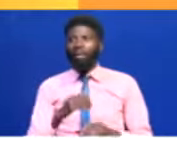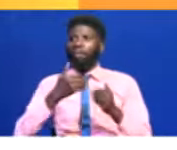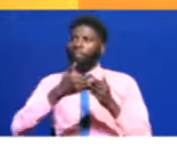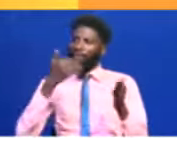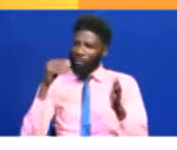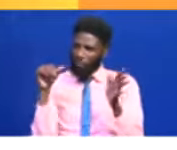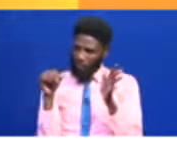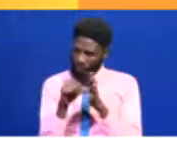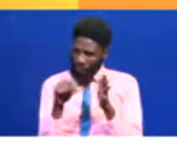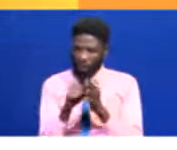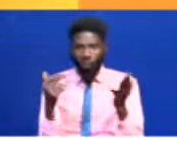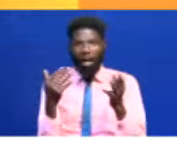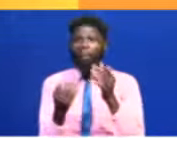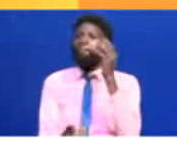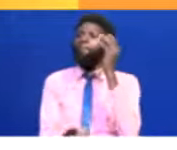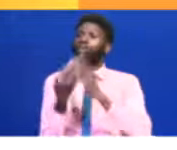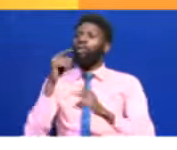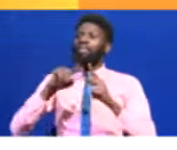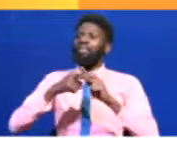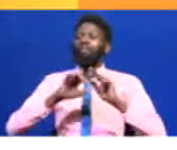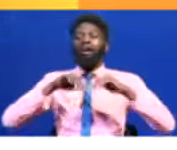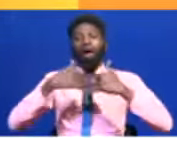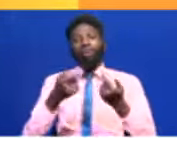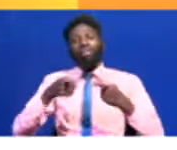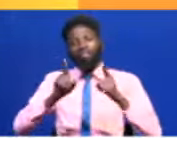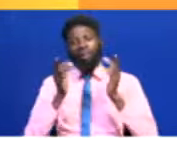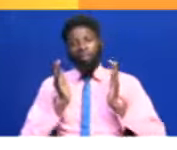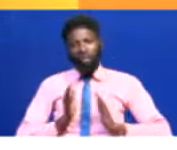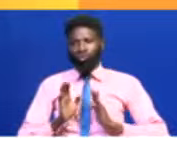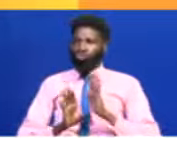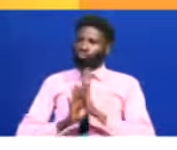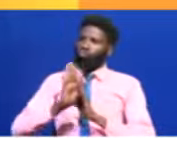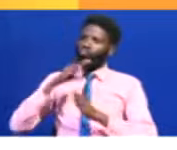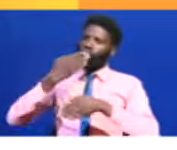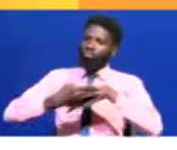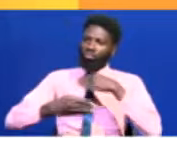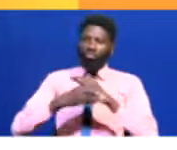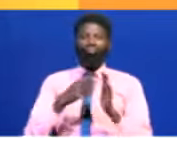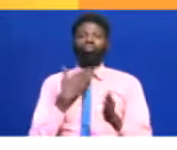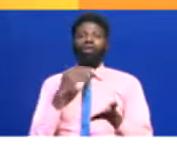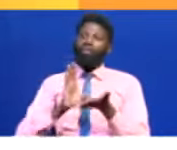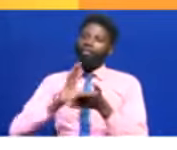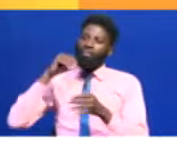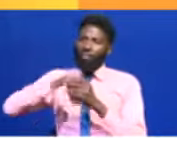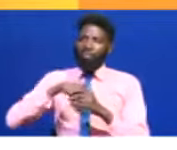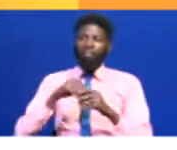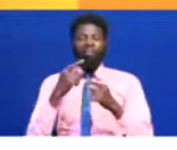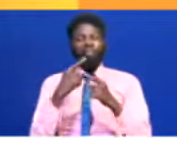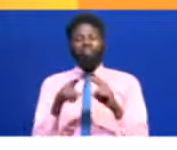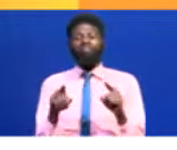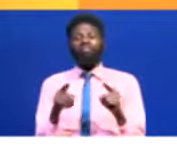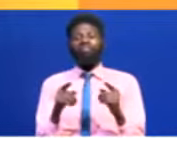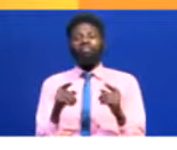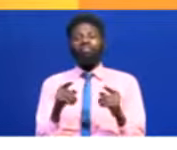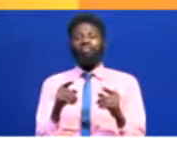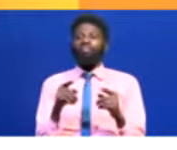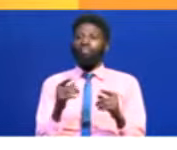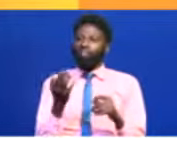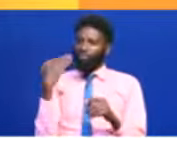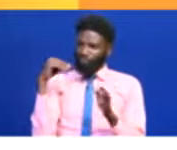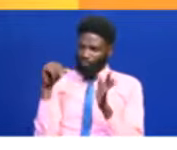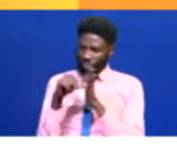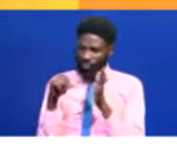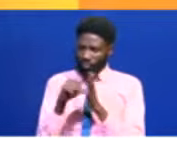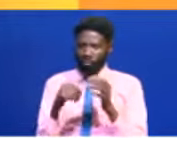offtake. You are a developer, you want to come and invest, but at the end of the day, after you're through with the problem, you want to be paid. So there was that problem